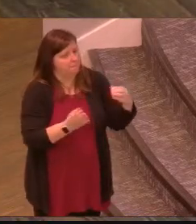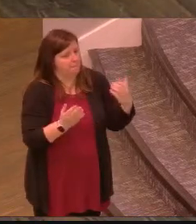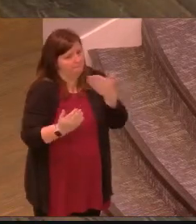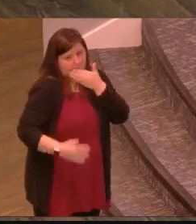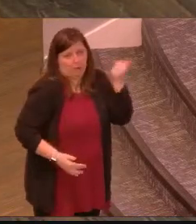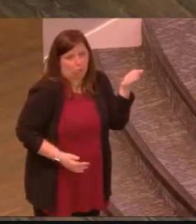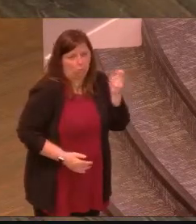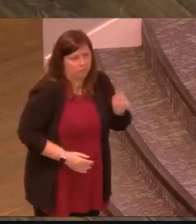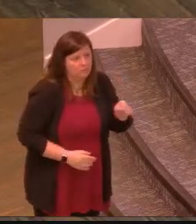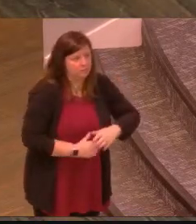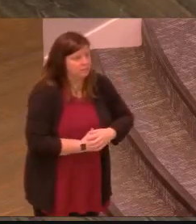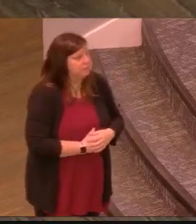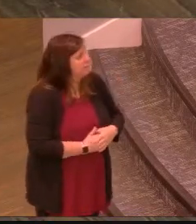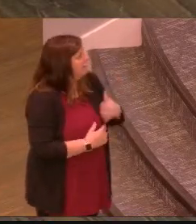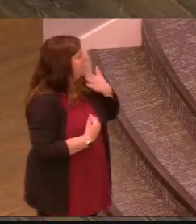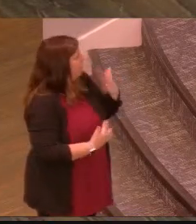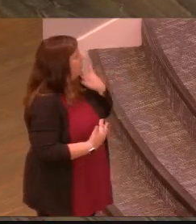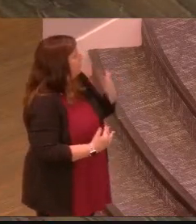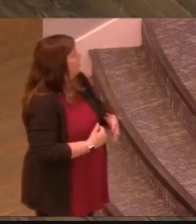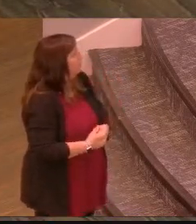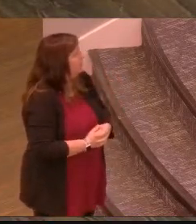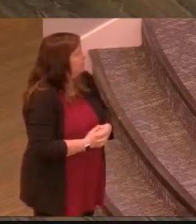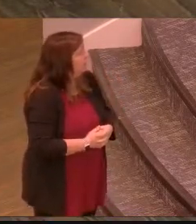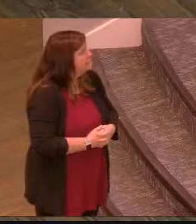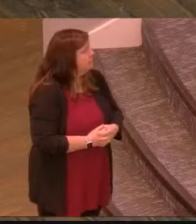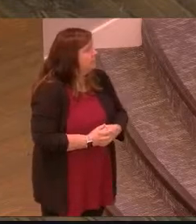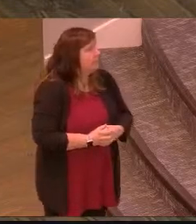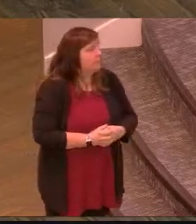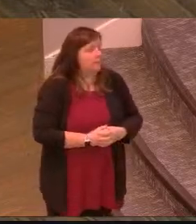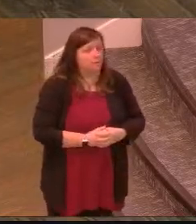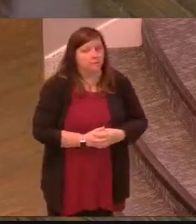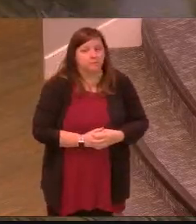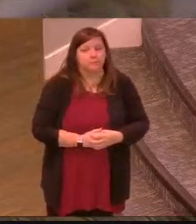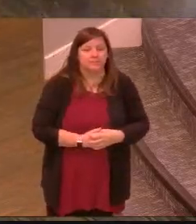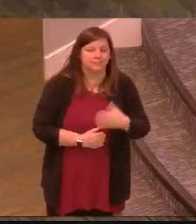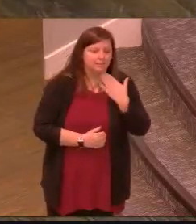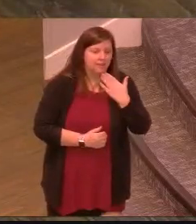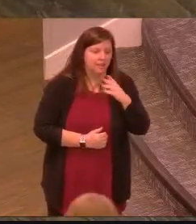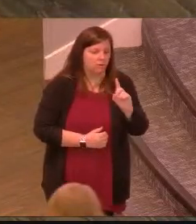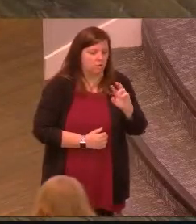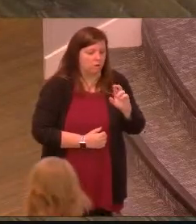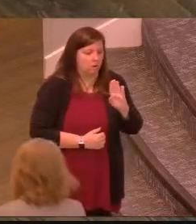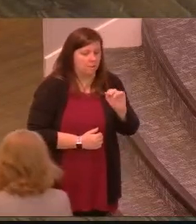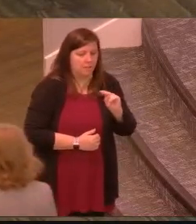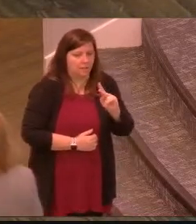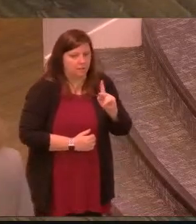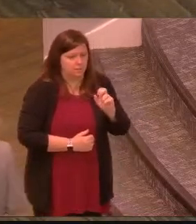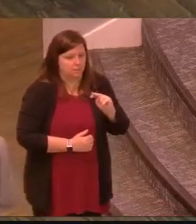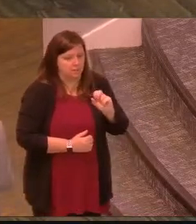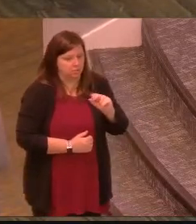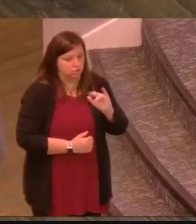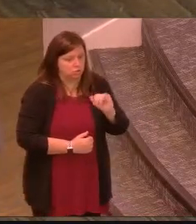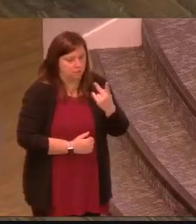Thank you very much. Thank you. Thank you, Dr. Blankenship.